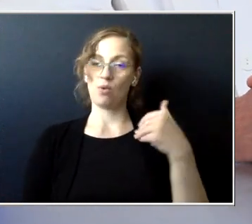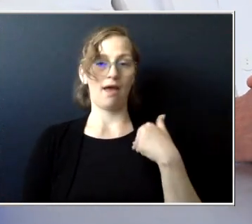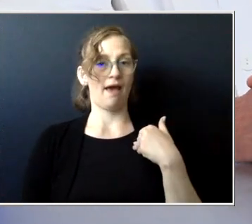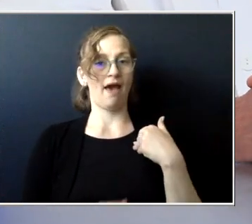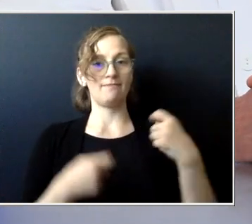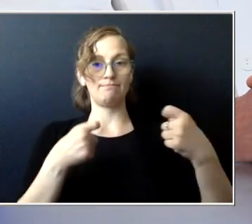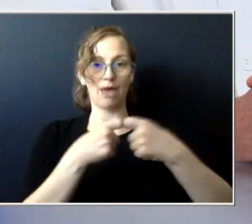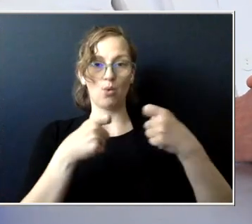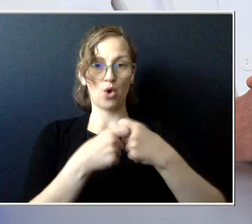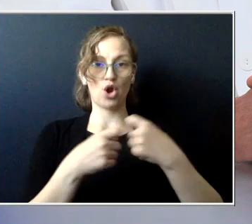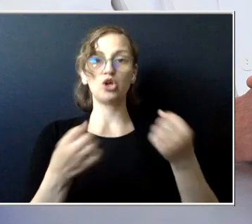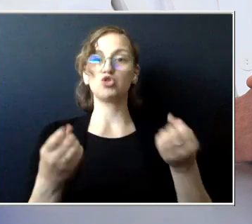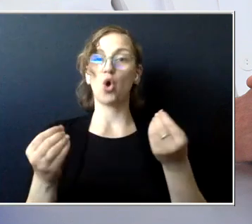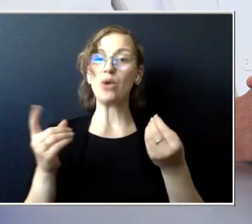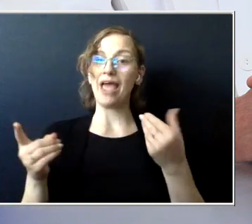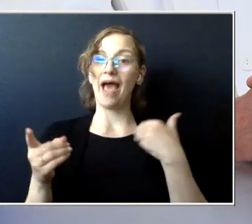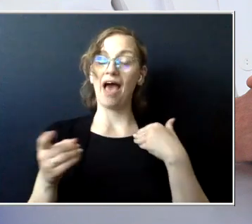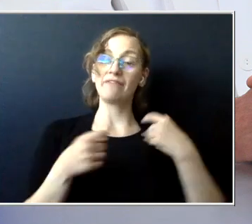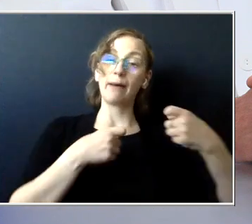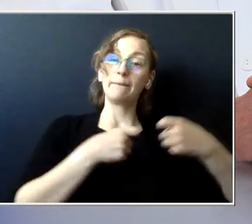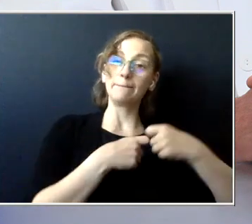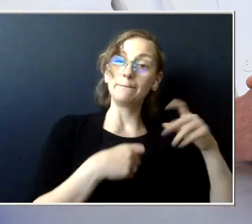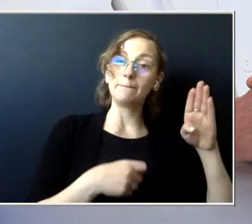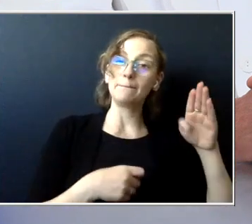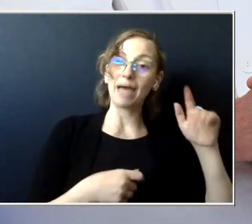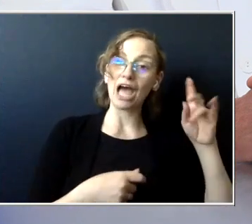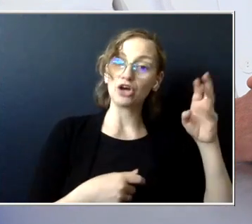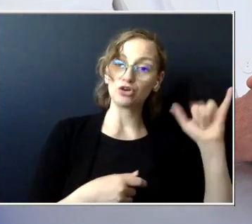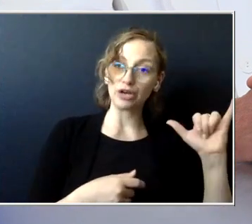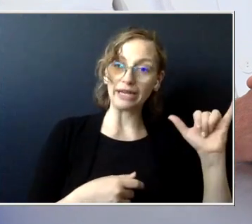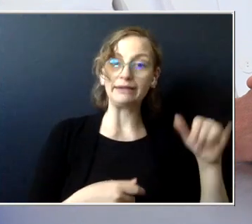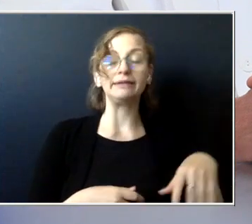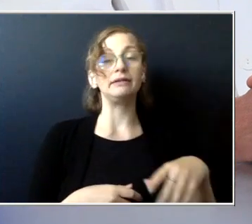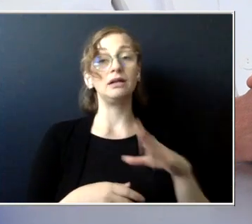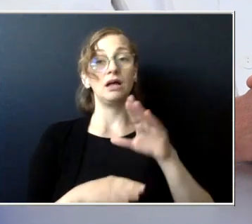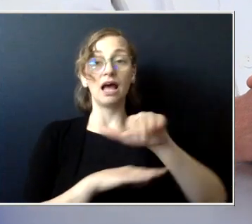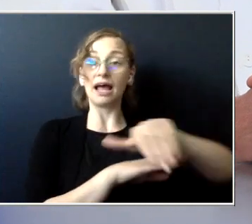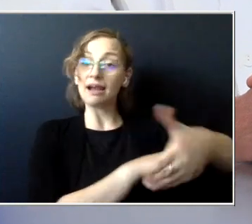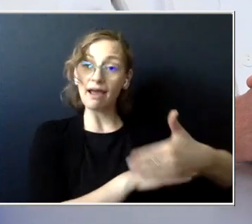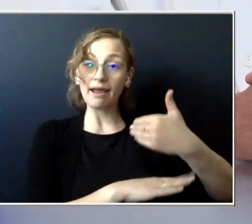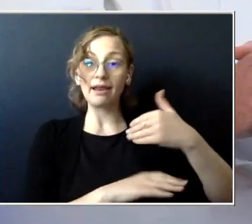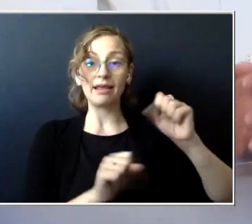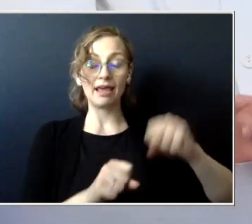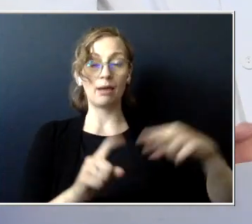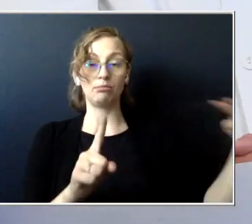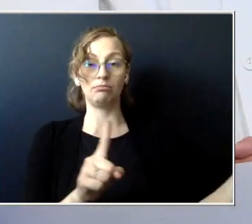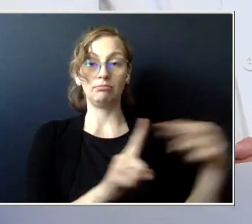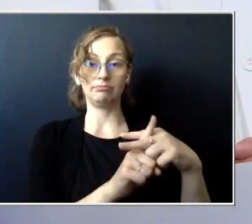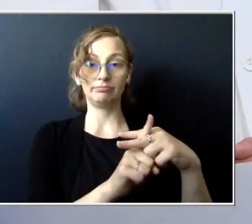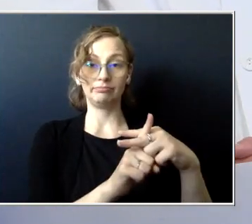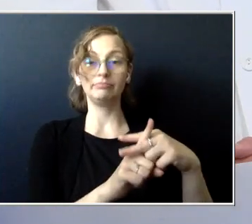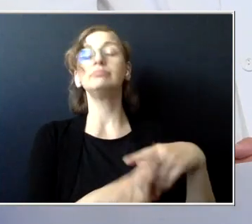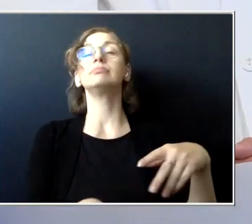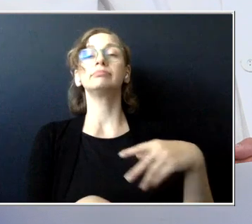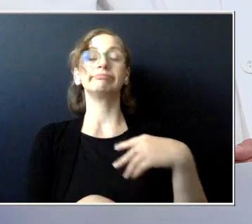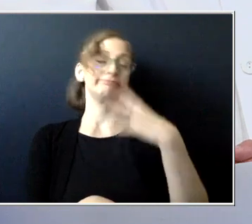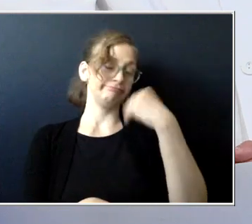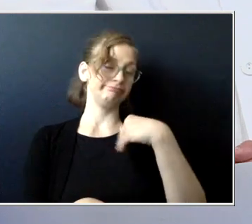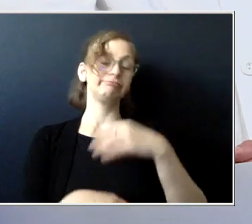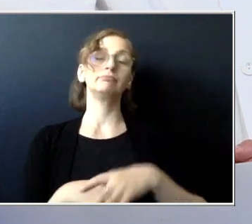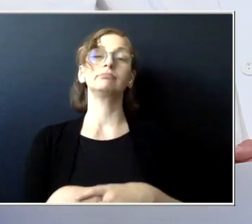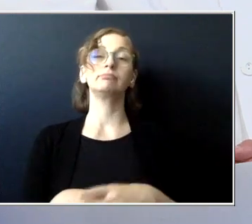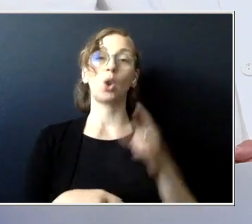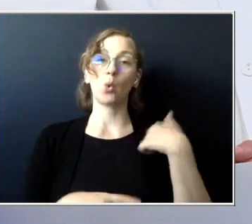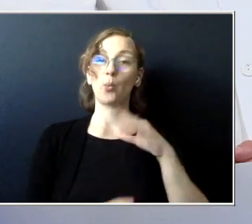batteries and this controller. At night, he has a plug-in battery that he hooks up to sleep. And we provide